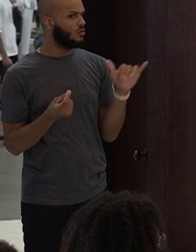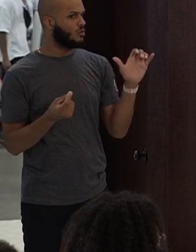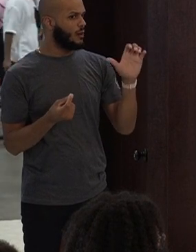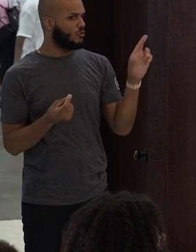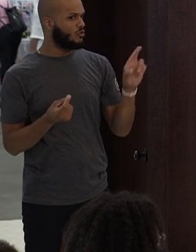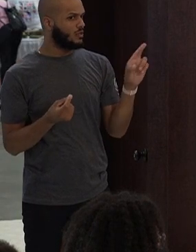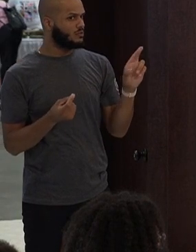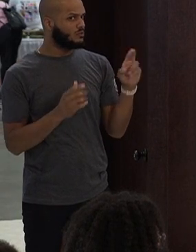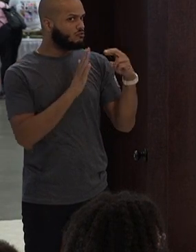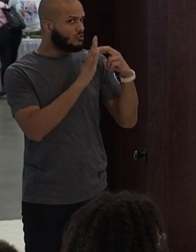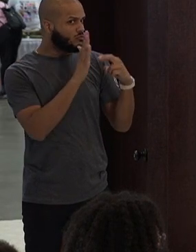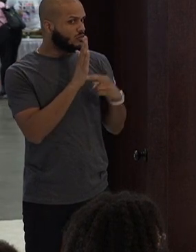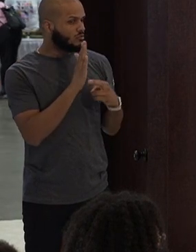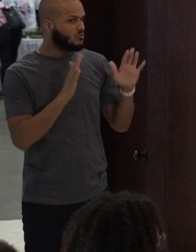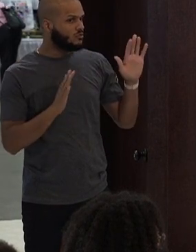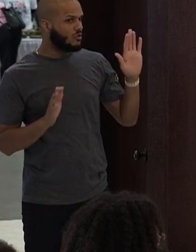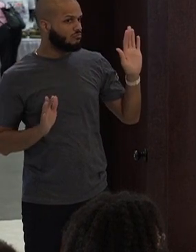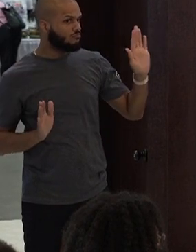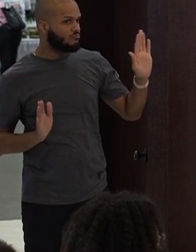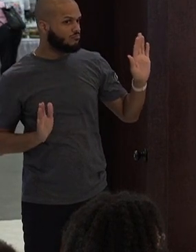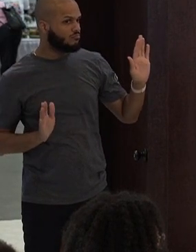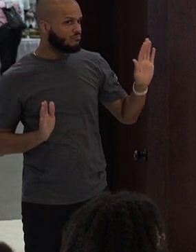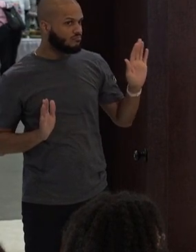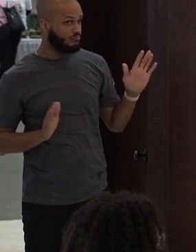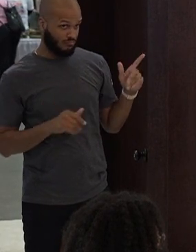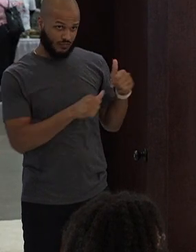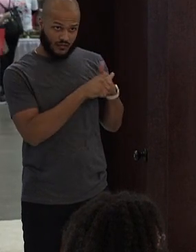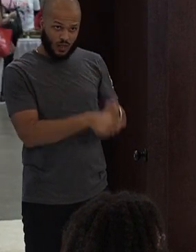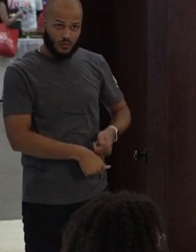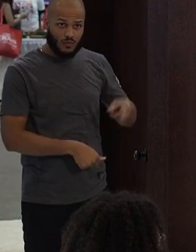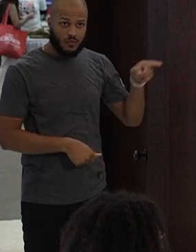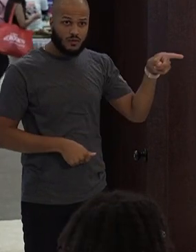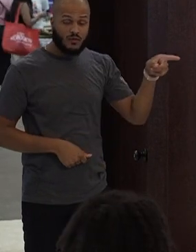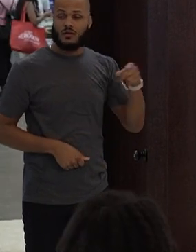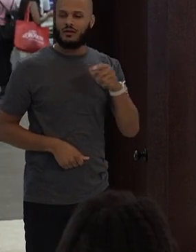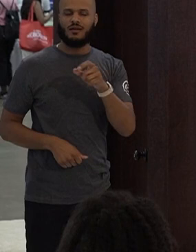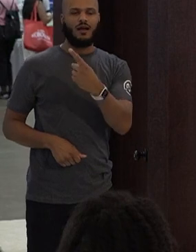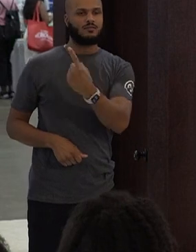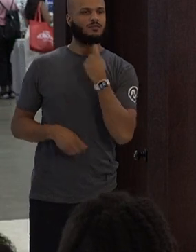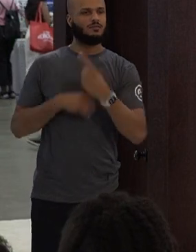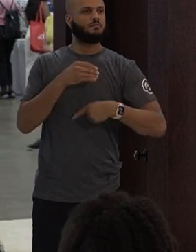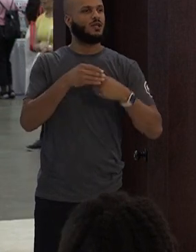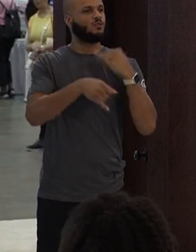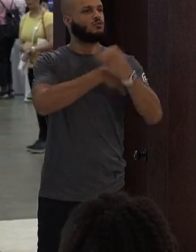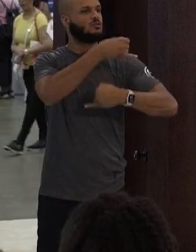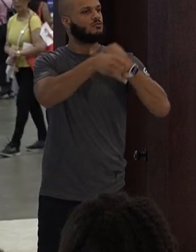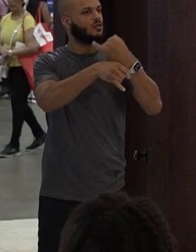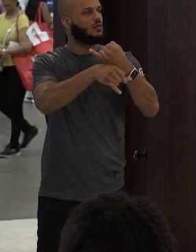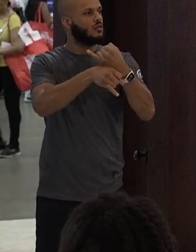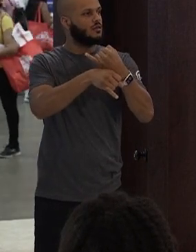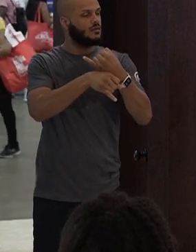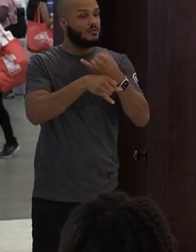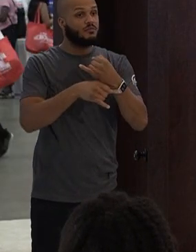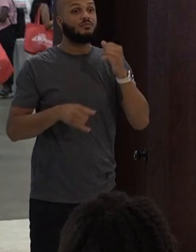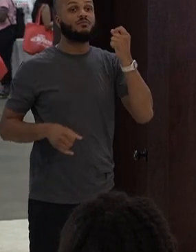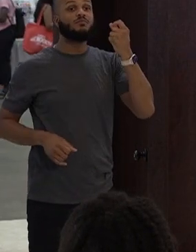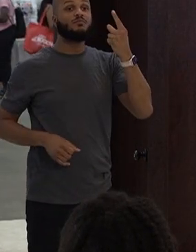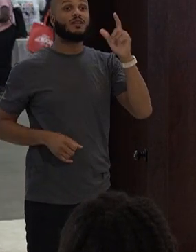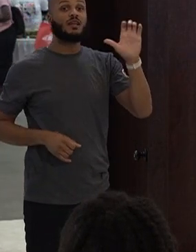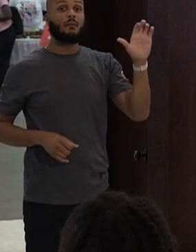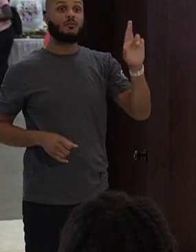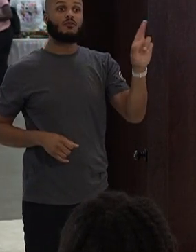copyright registration? Yes. So the question is about internationally. So